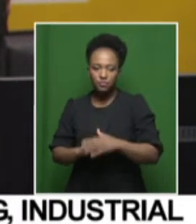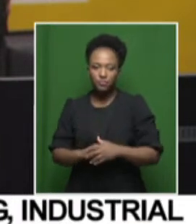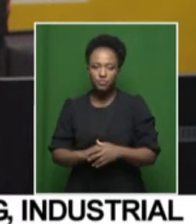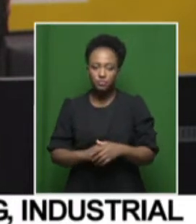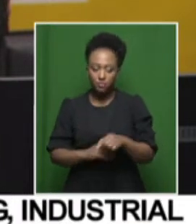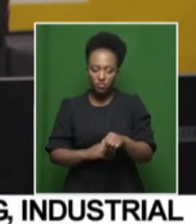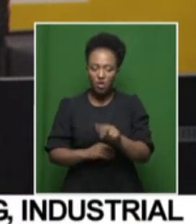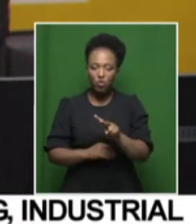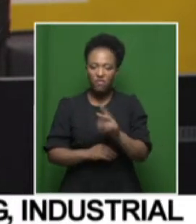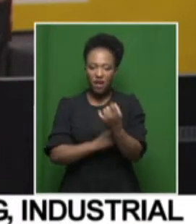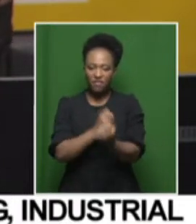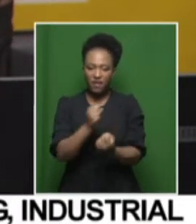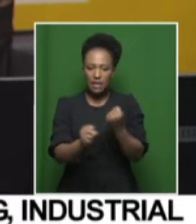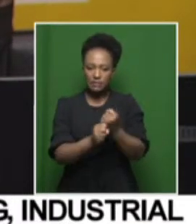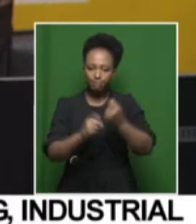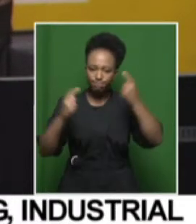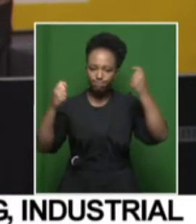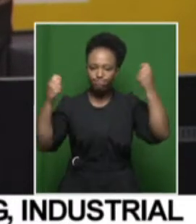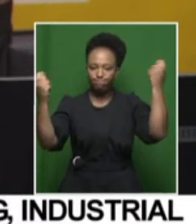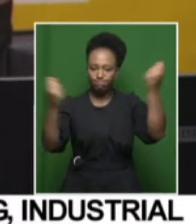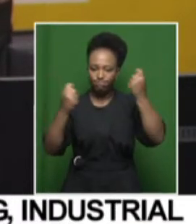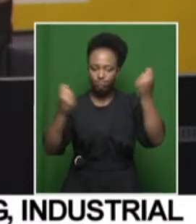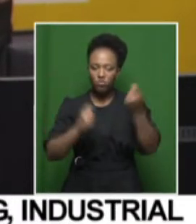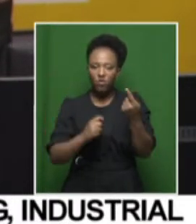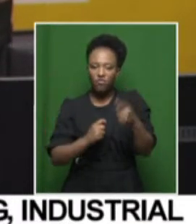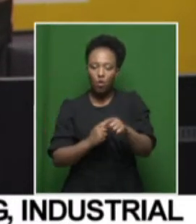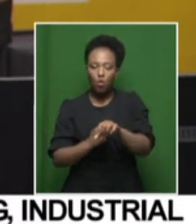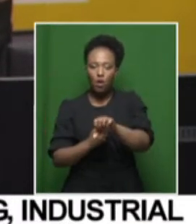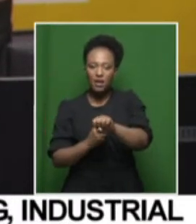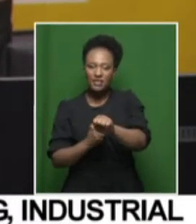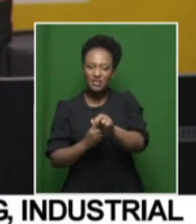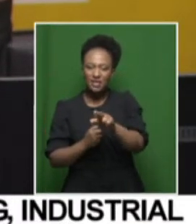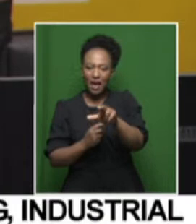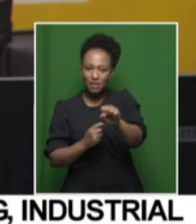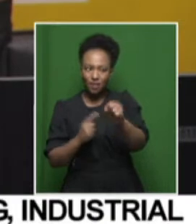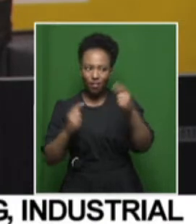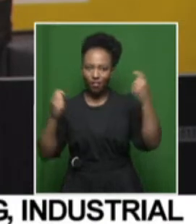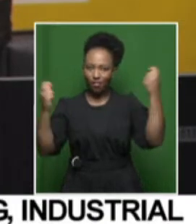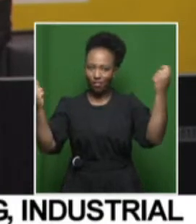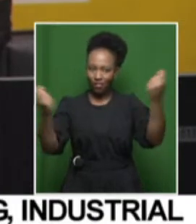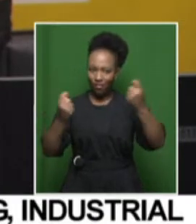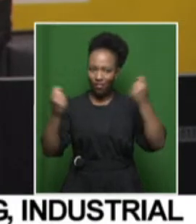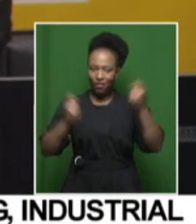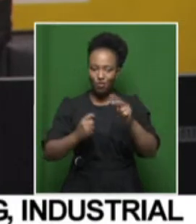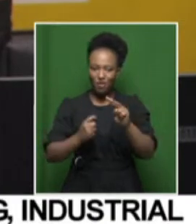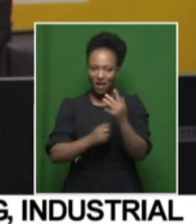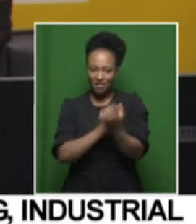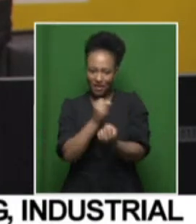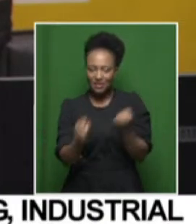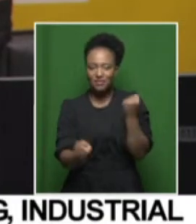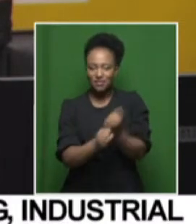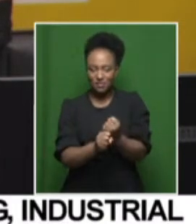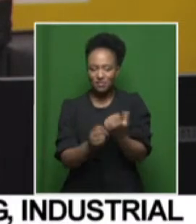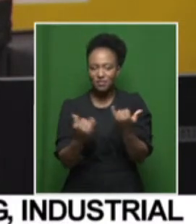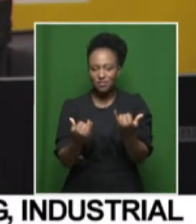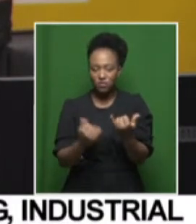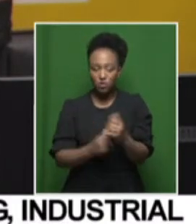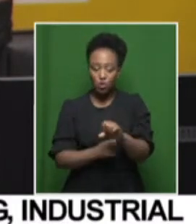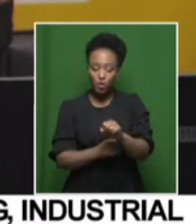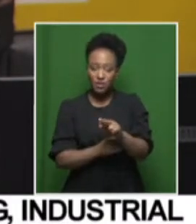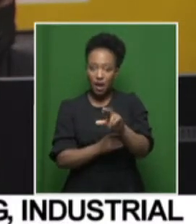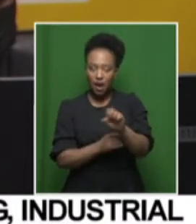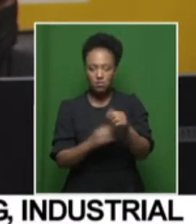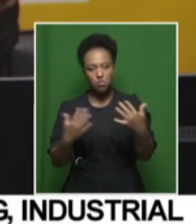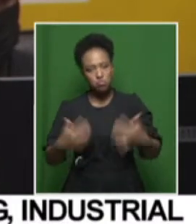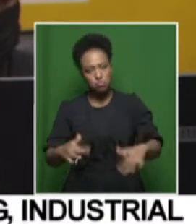25th anniversary of the establishment of the South African Revenue Services. SARS plays a vital role